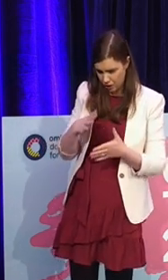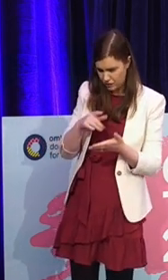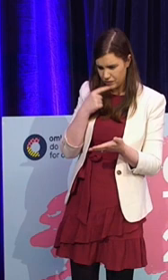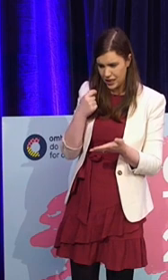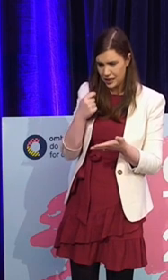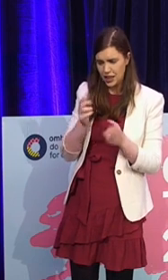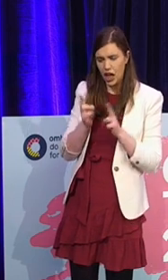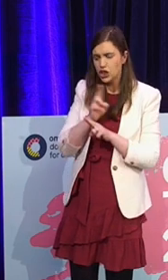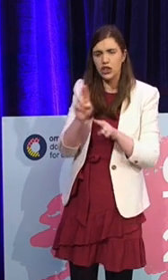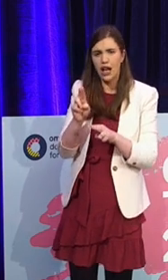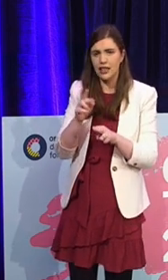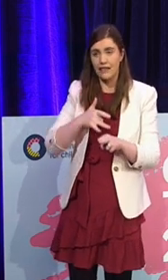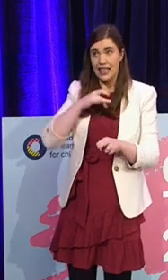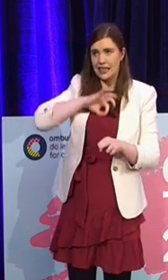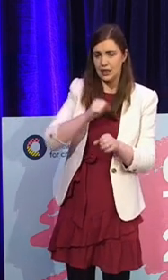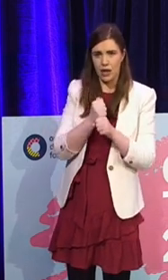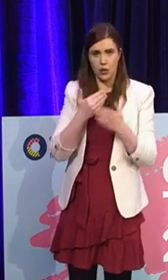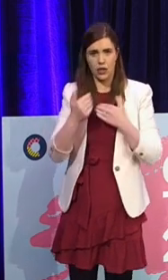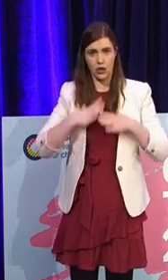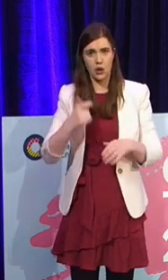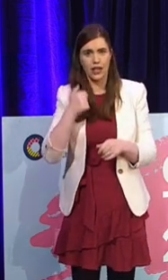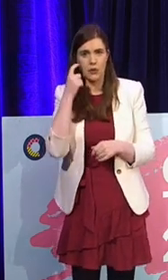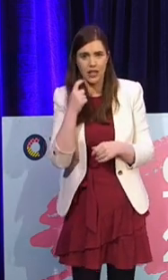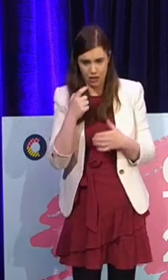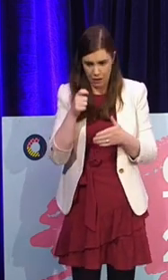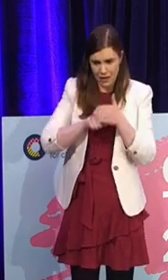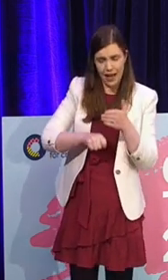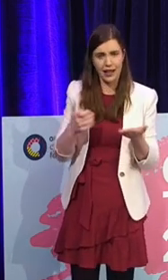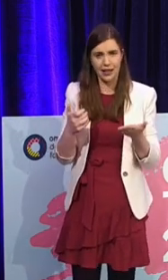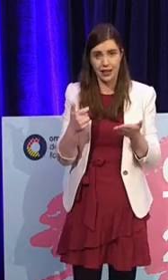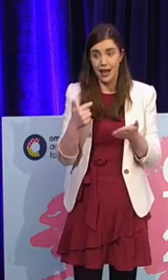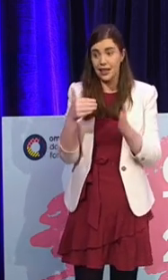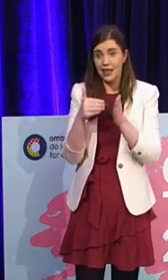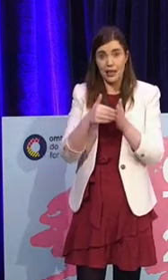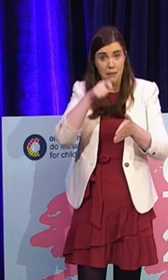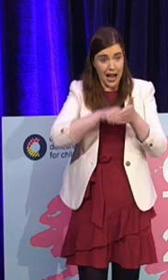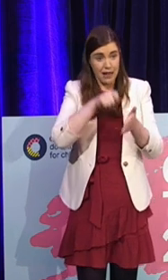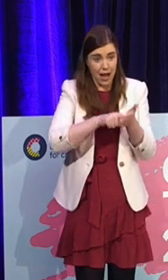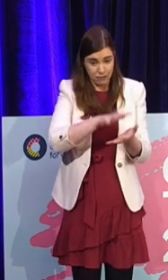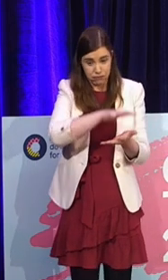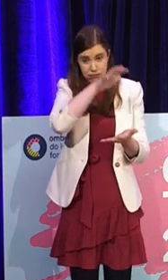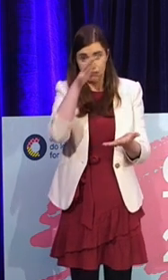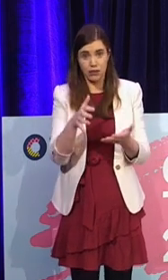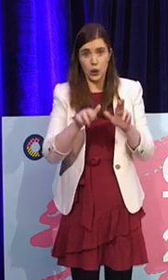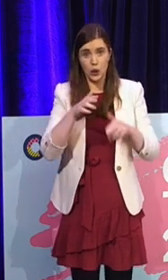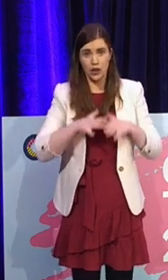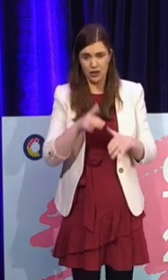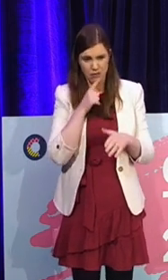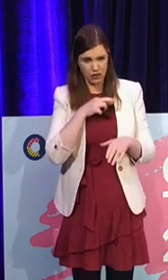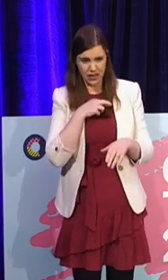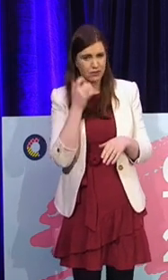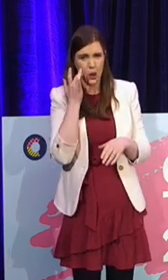feel guilty for the clothes I'm buying. I realized that while I was buying huge amounts of clothes, I didn't actually like